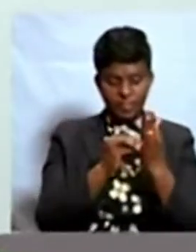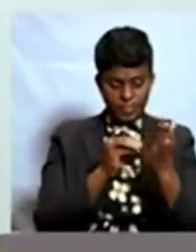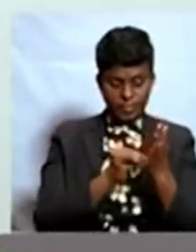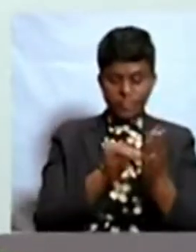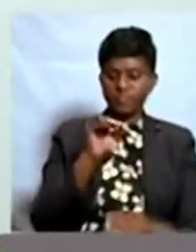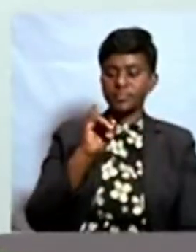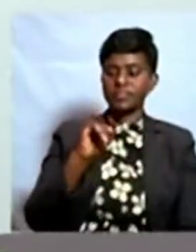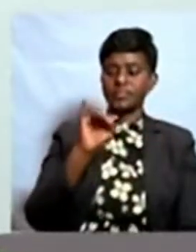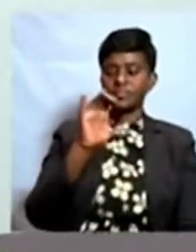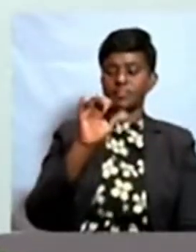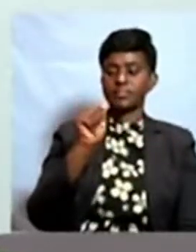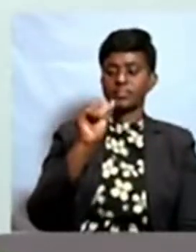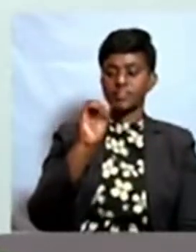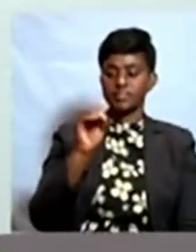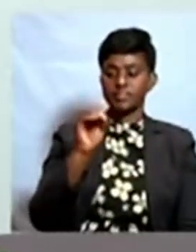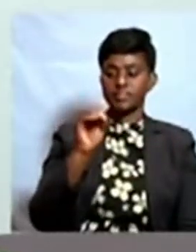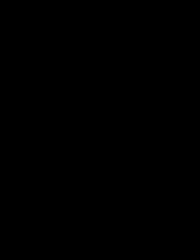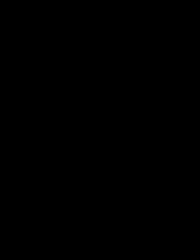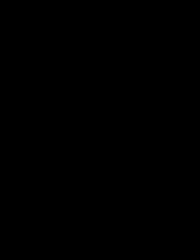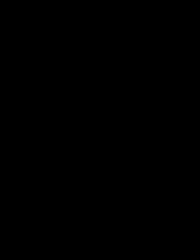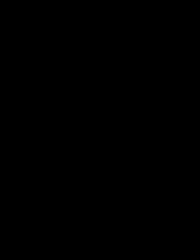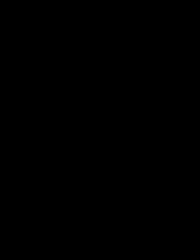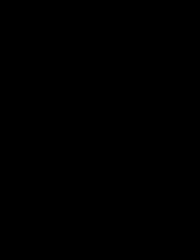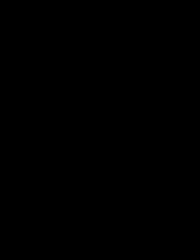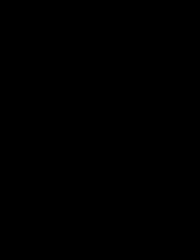ICAO Annex 14